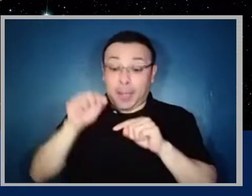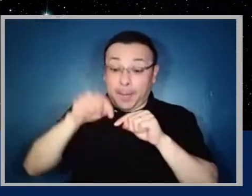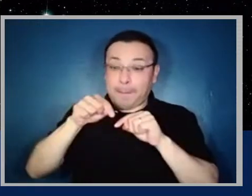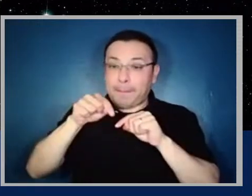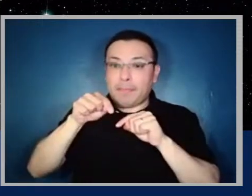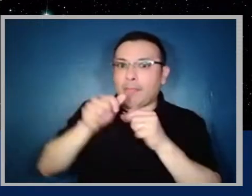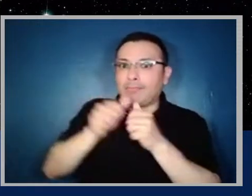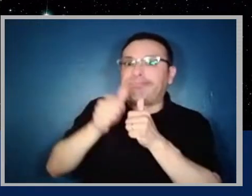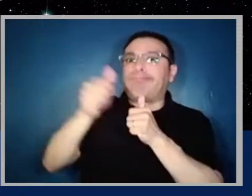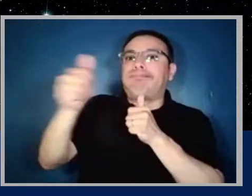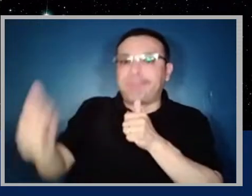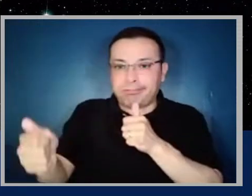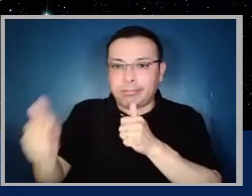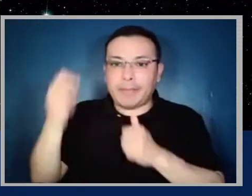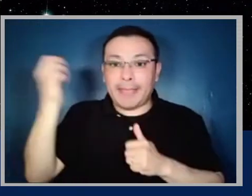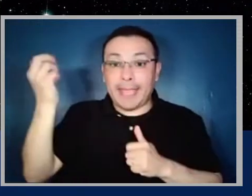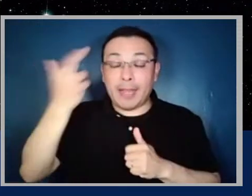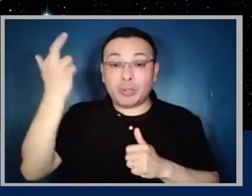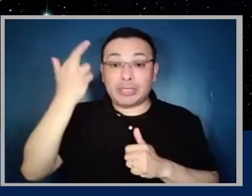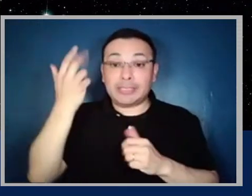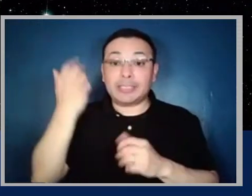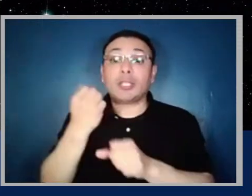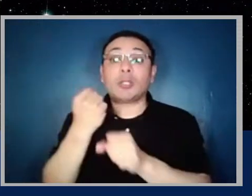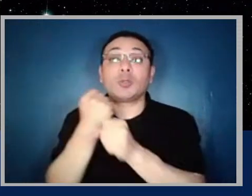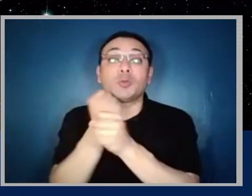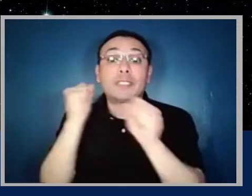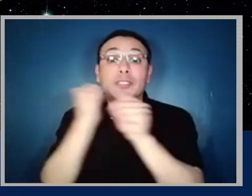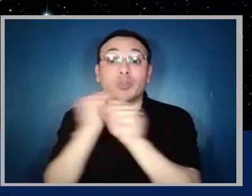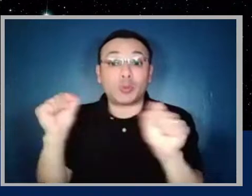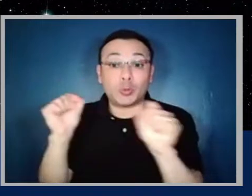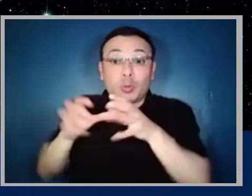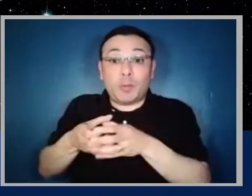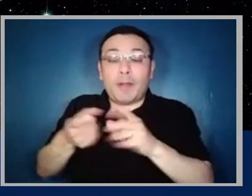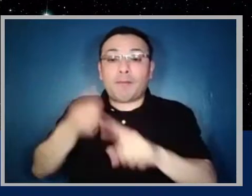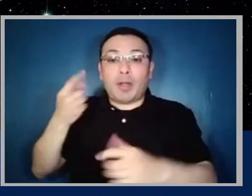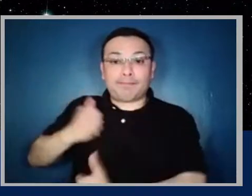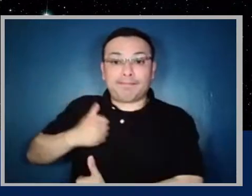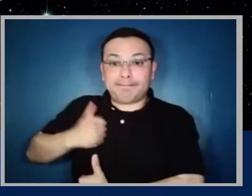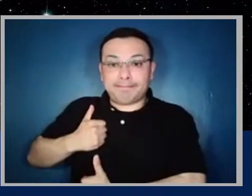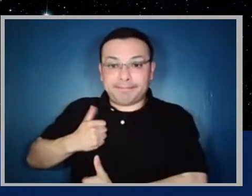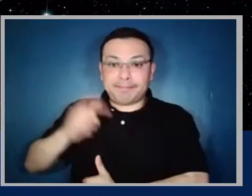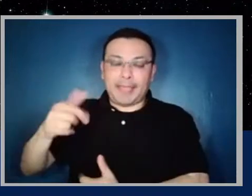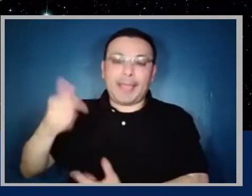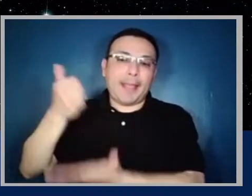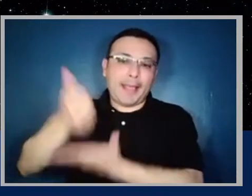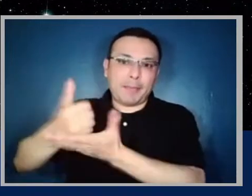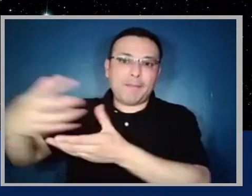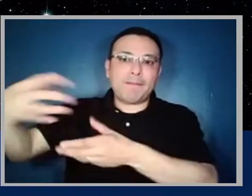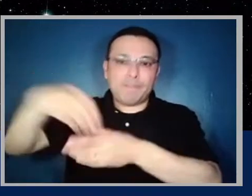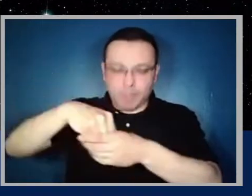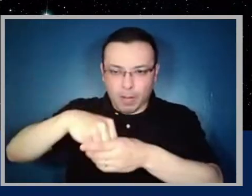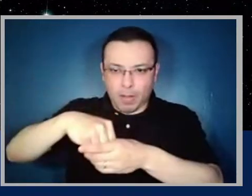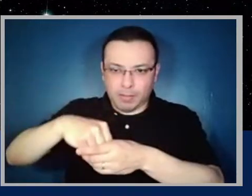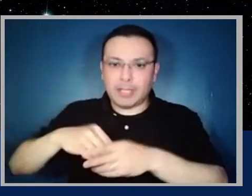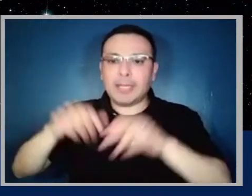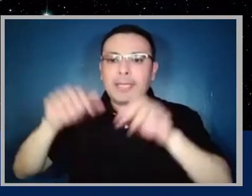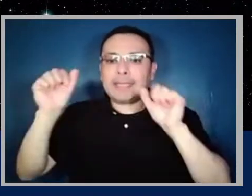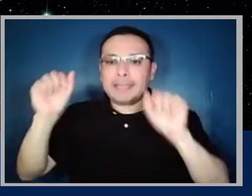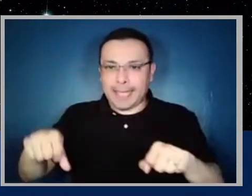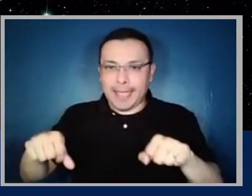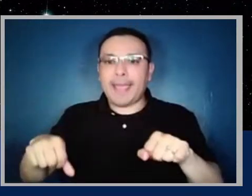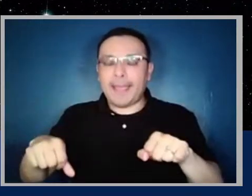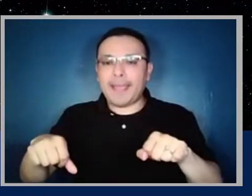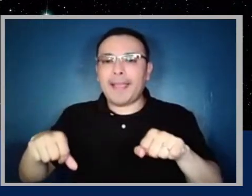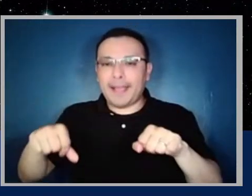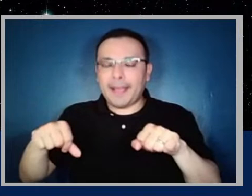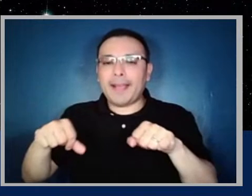why we have the rescue forces from the military on alert when we're coming back from landing, so that we can deploy those assets as soon as we know